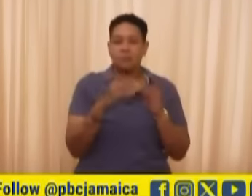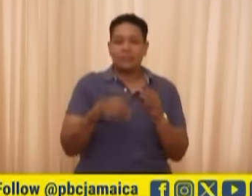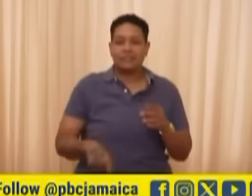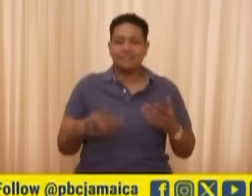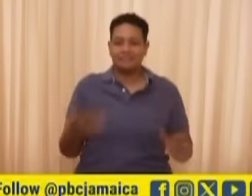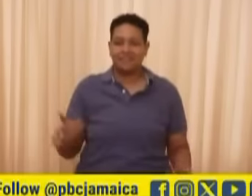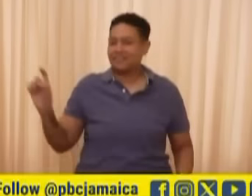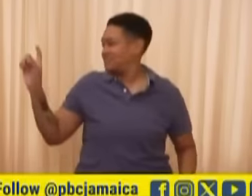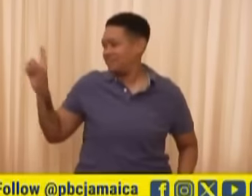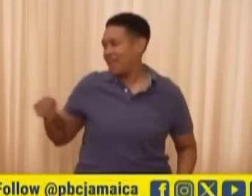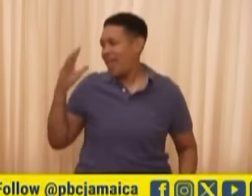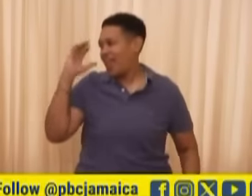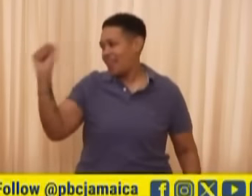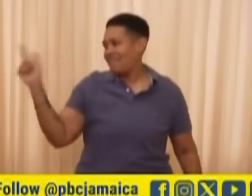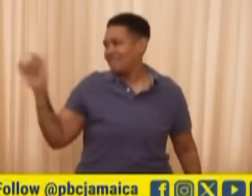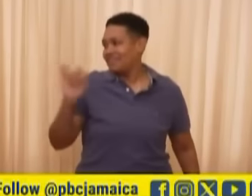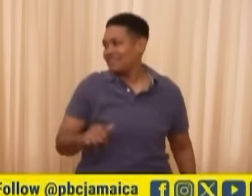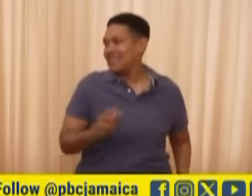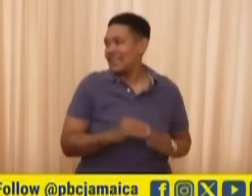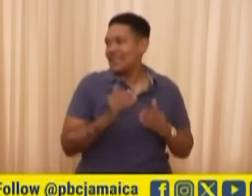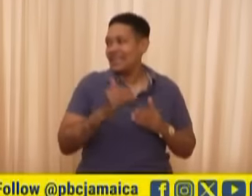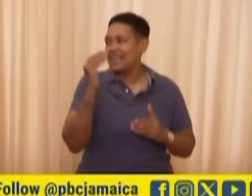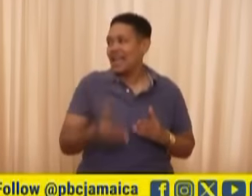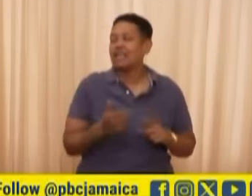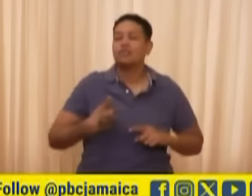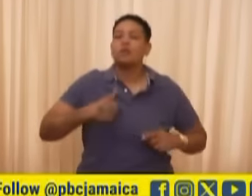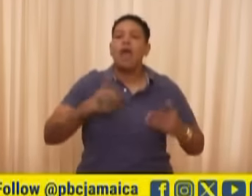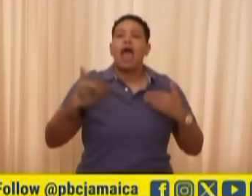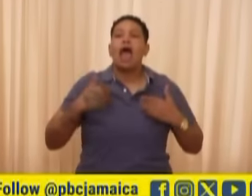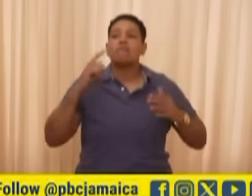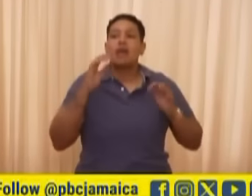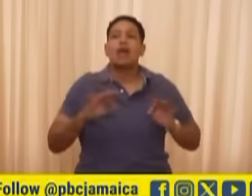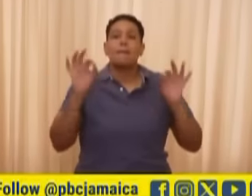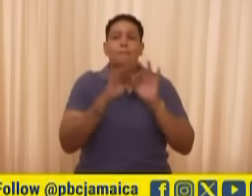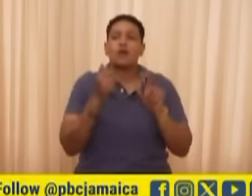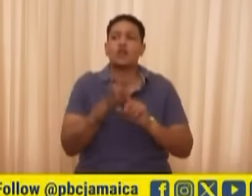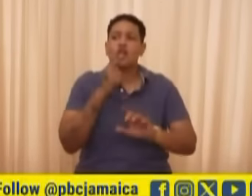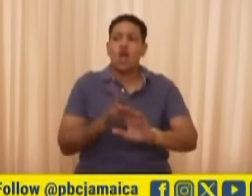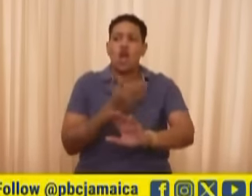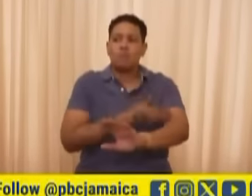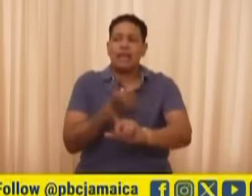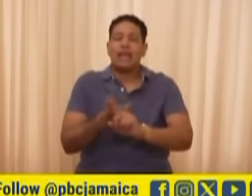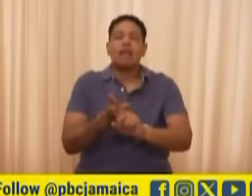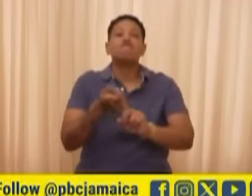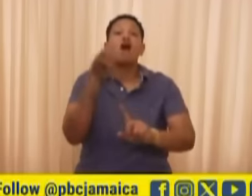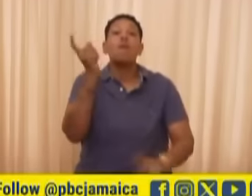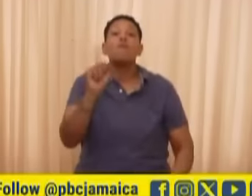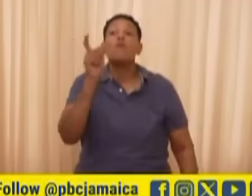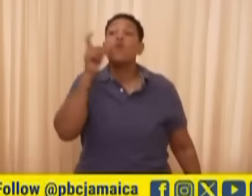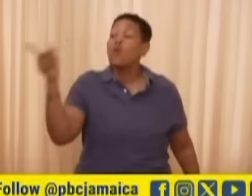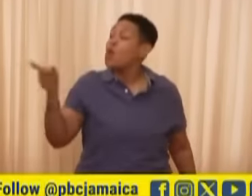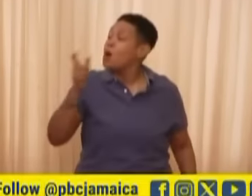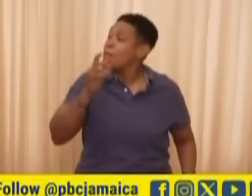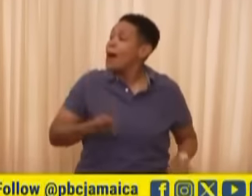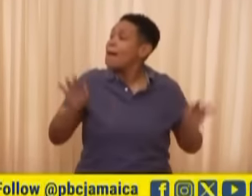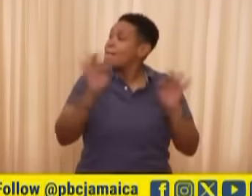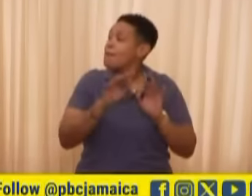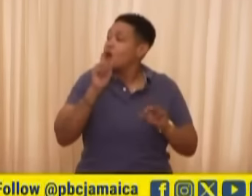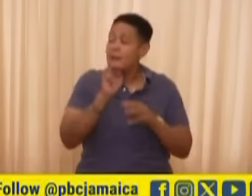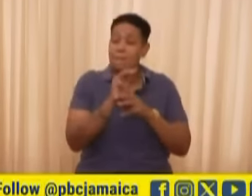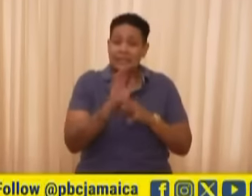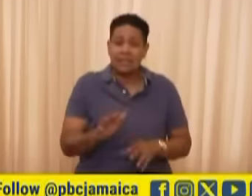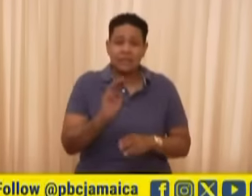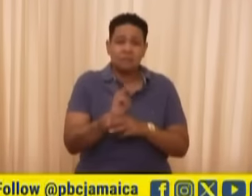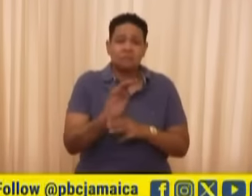this. But up next, we have a very important update from a very important